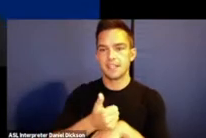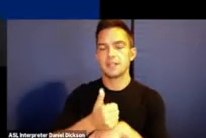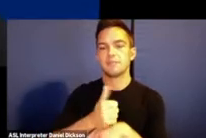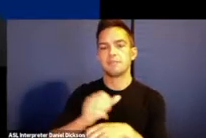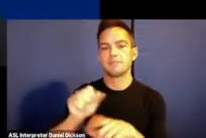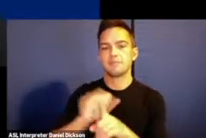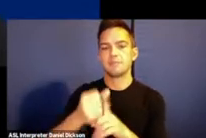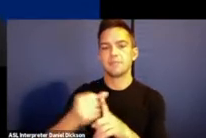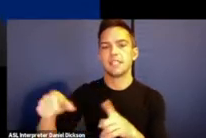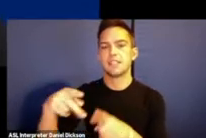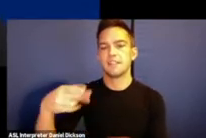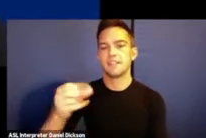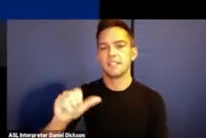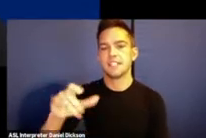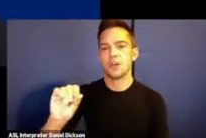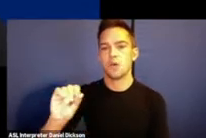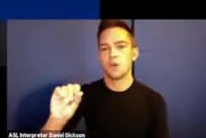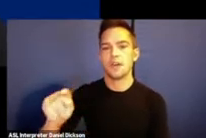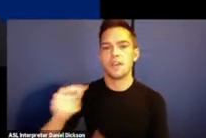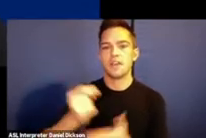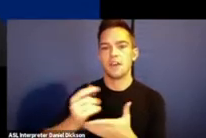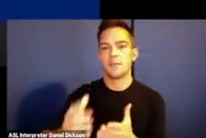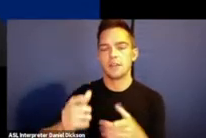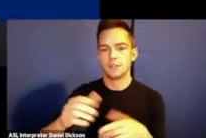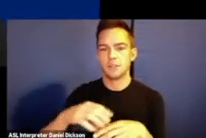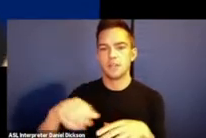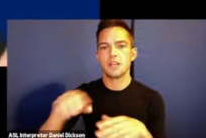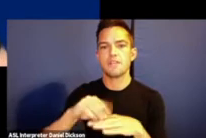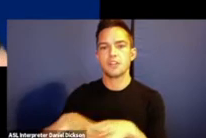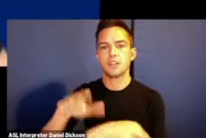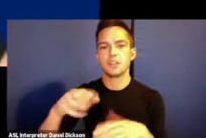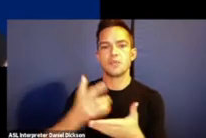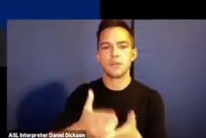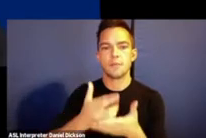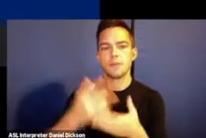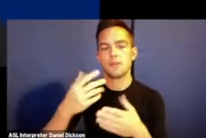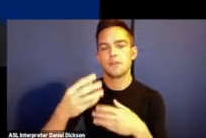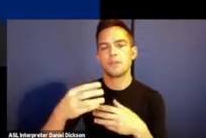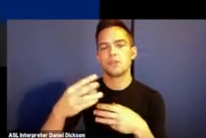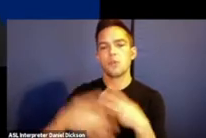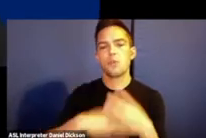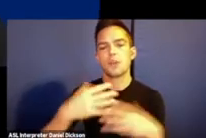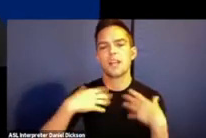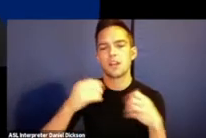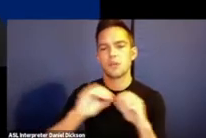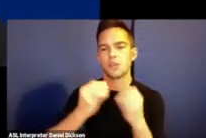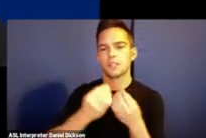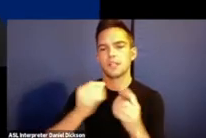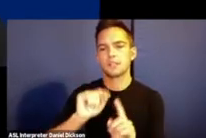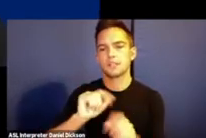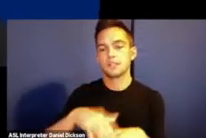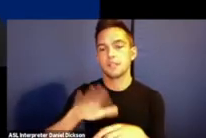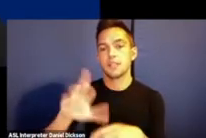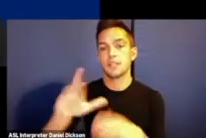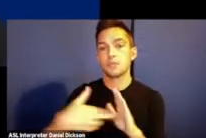a physiotherapist and regional advisor on disability and rehabilitation for the World Health Organization. In this role, he